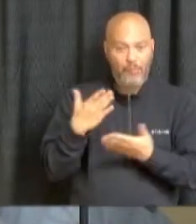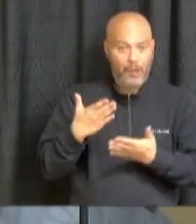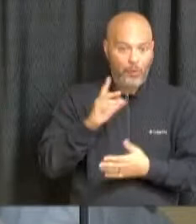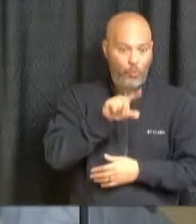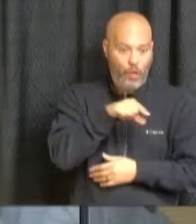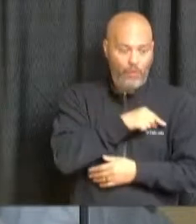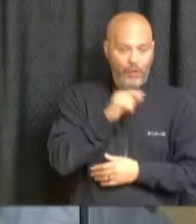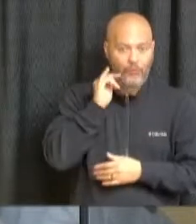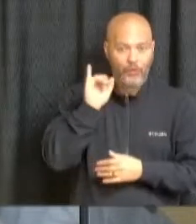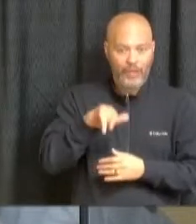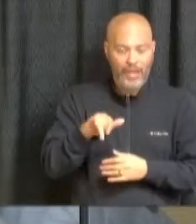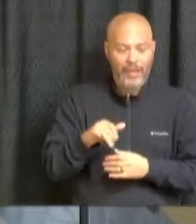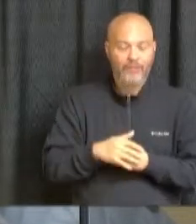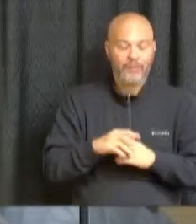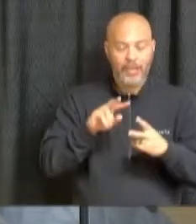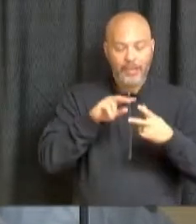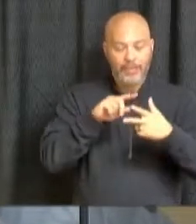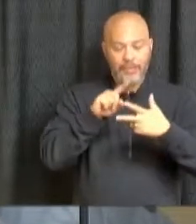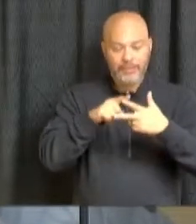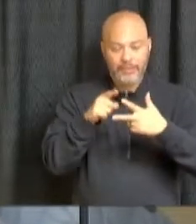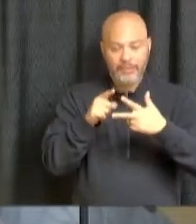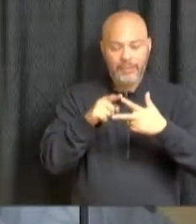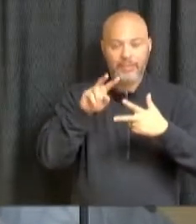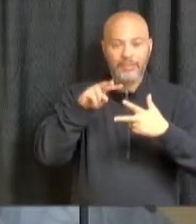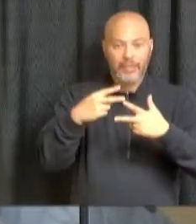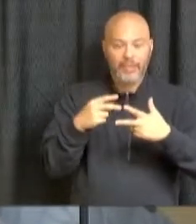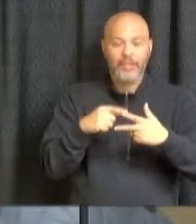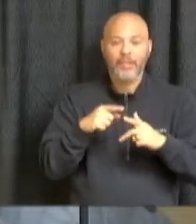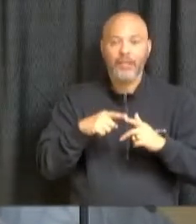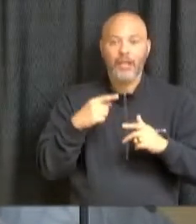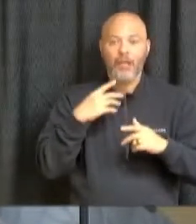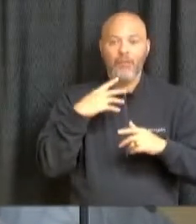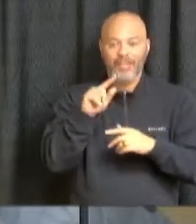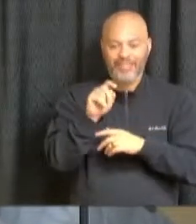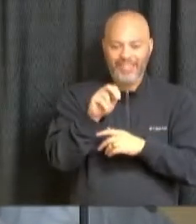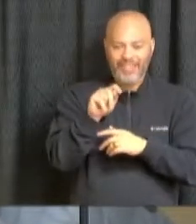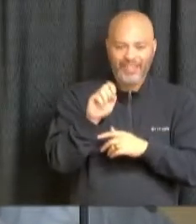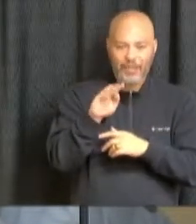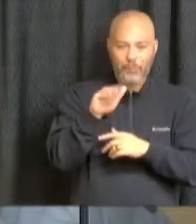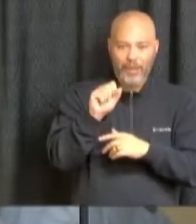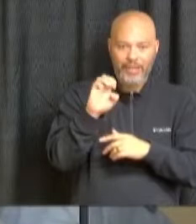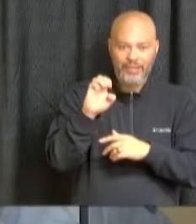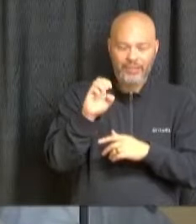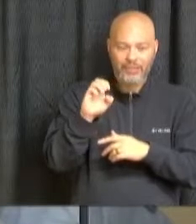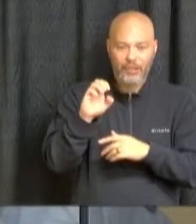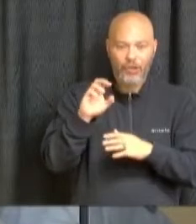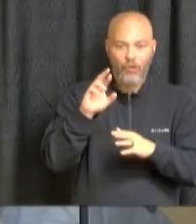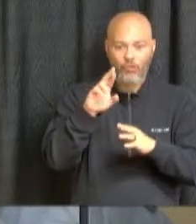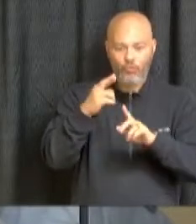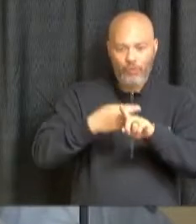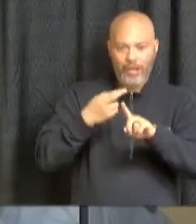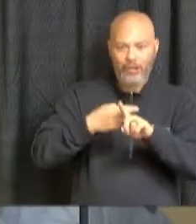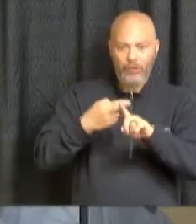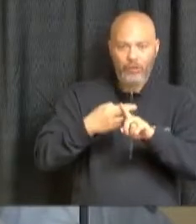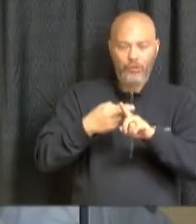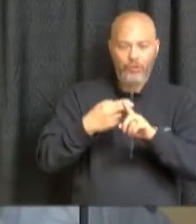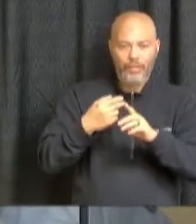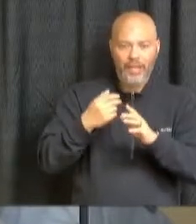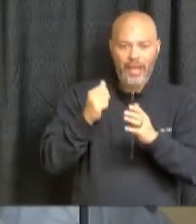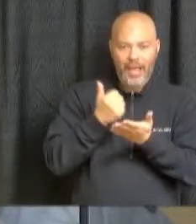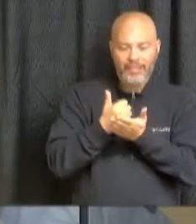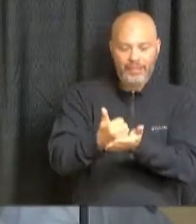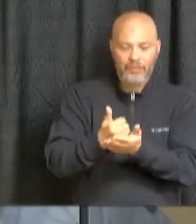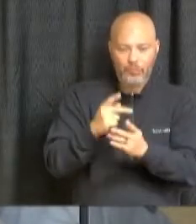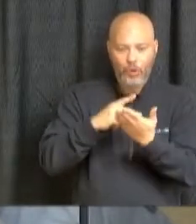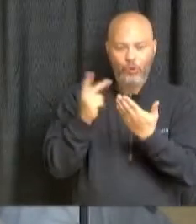qualify for that. The second thing I want to talk about is the Tenant-Based Rental Assistance Program, the TBRA.